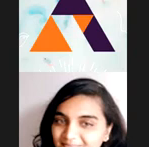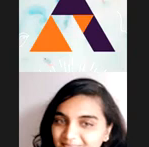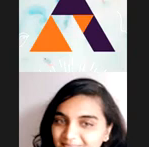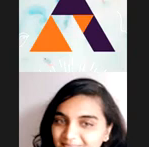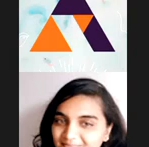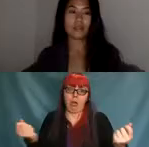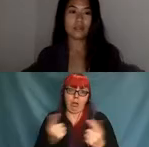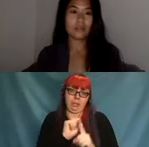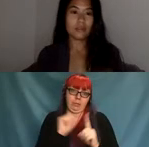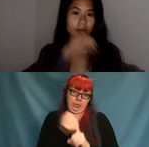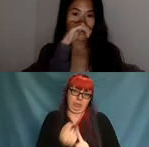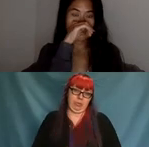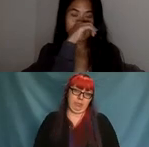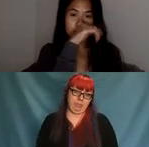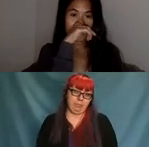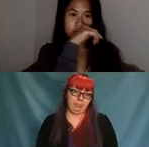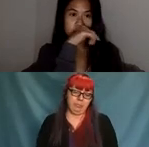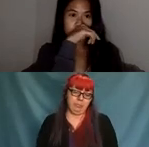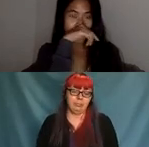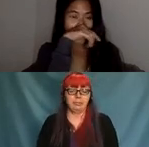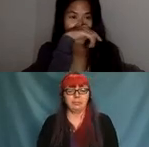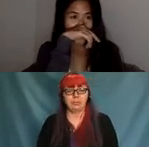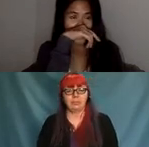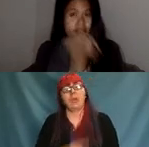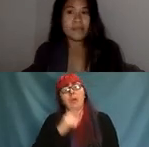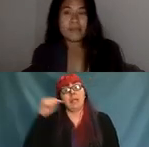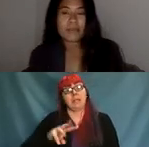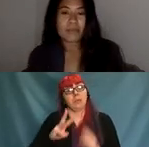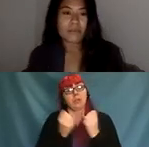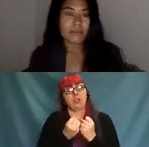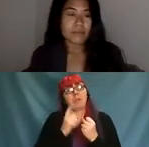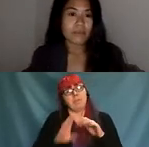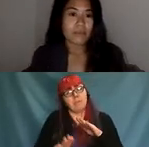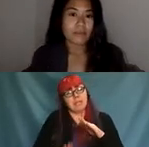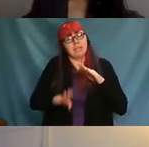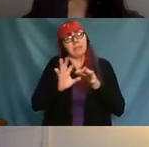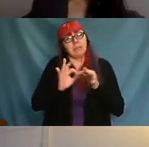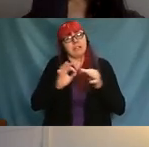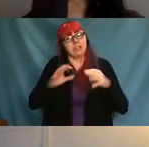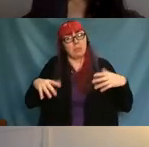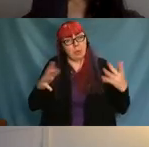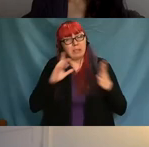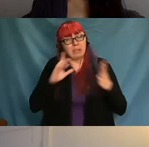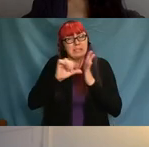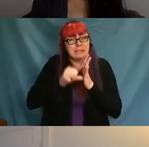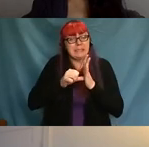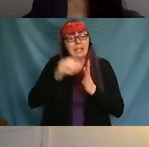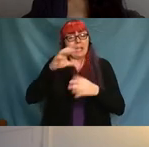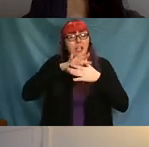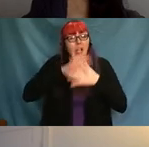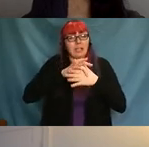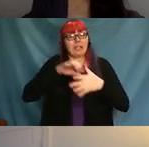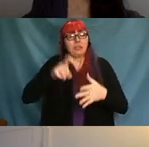today, the basic message, I guess, is that content should be simple. It should be formatted in standard